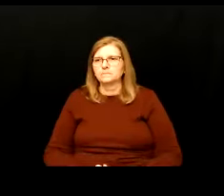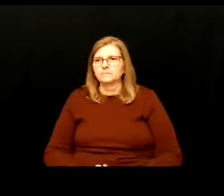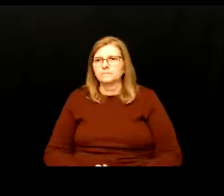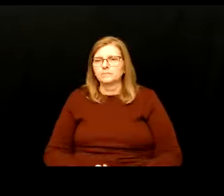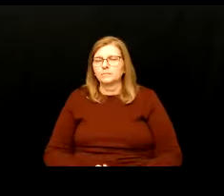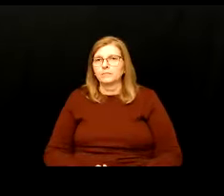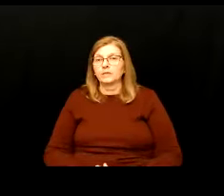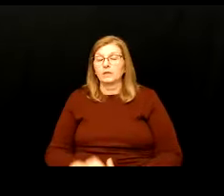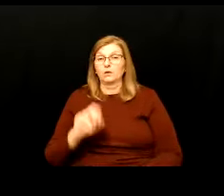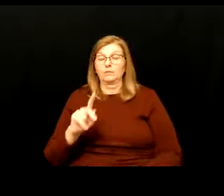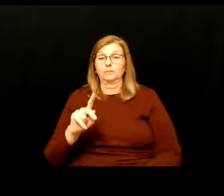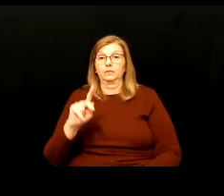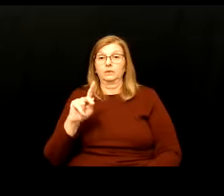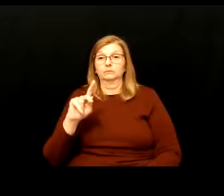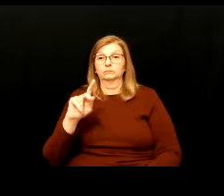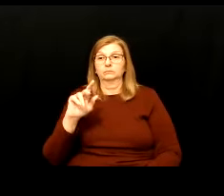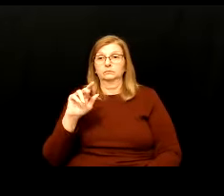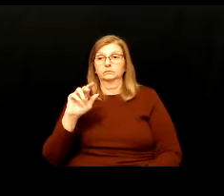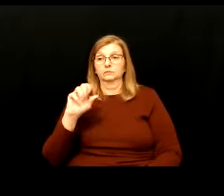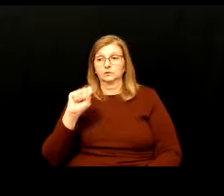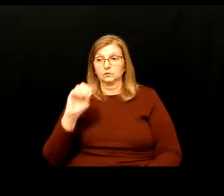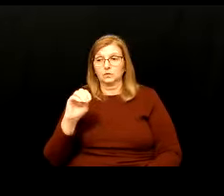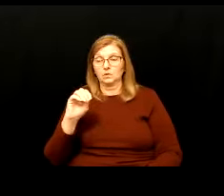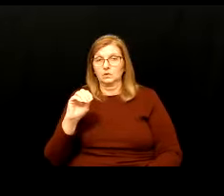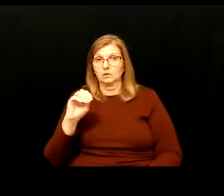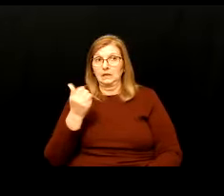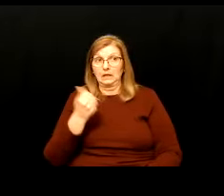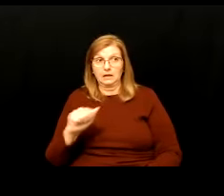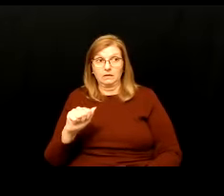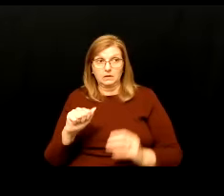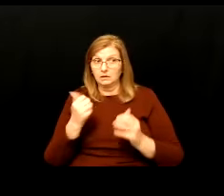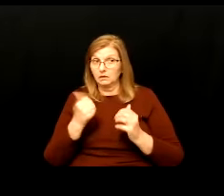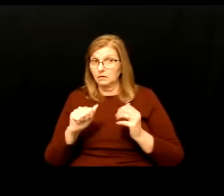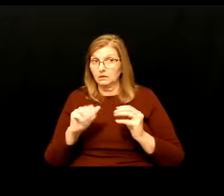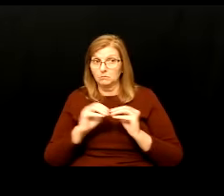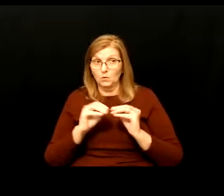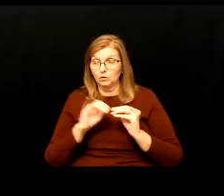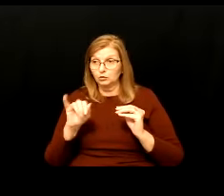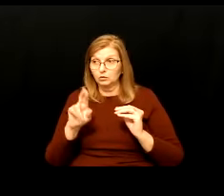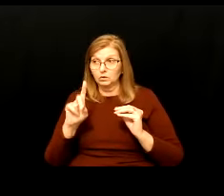Okay, and so was there anything else, Judy?